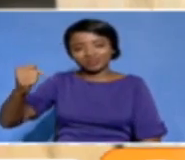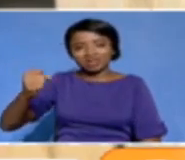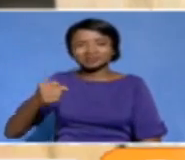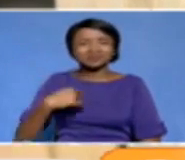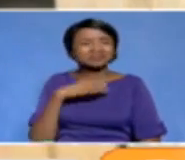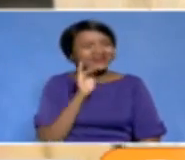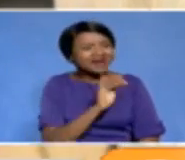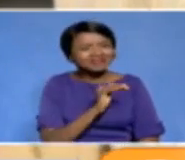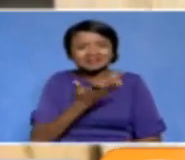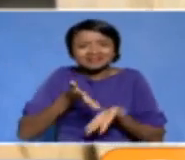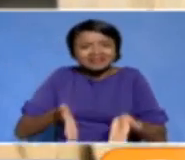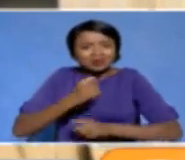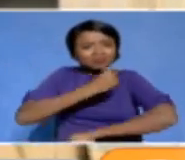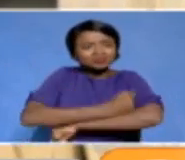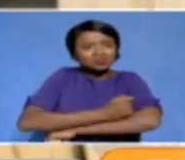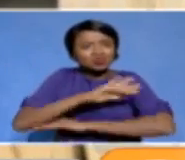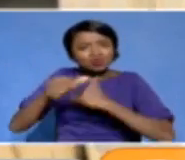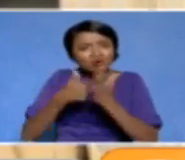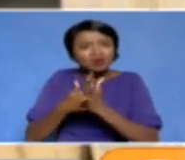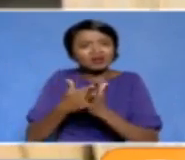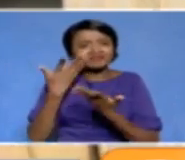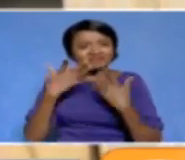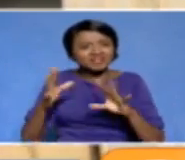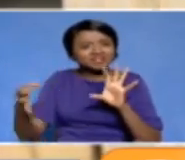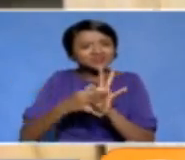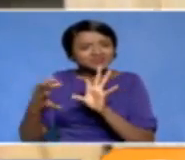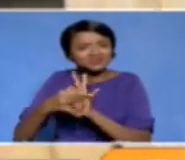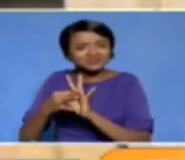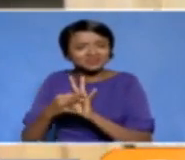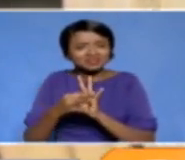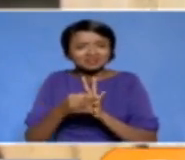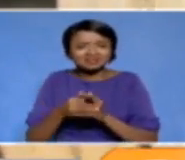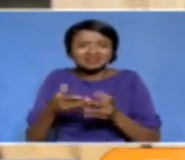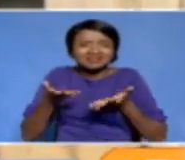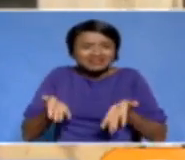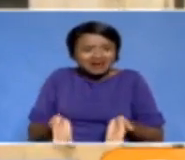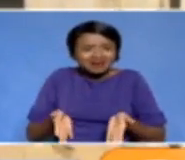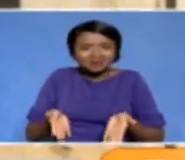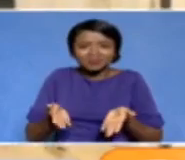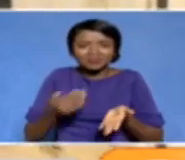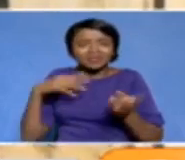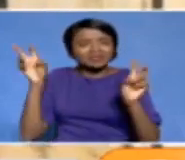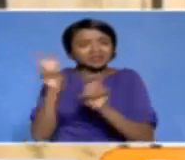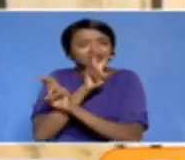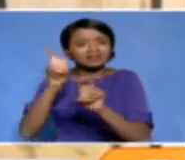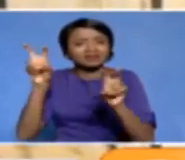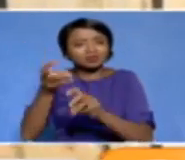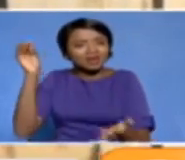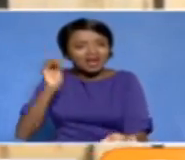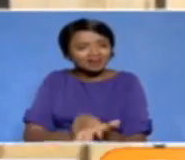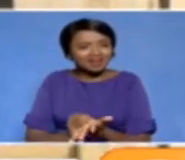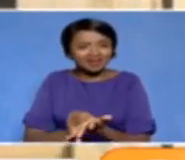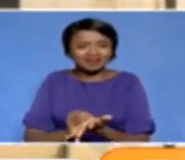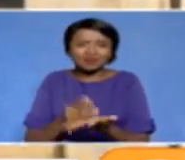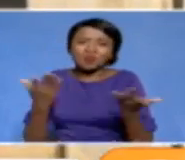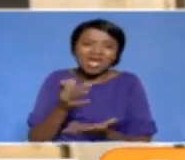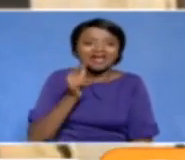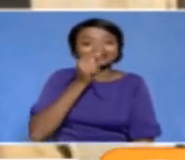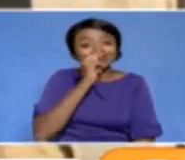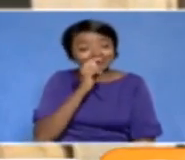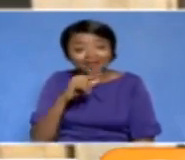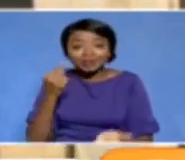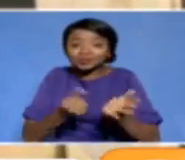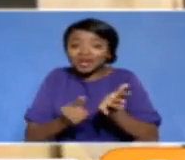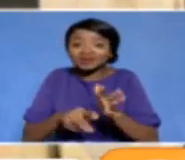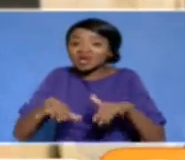sasa shule za Kenya zimemaliza kuchagua watoto. Taenda kutafutia mtoto yangu shule Tanzania,